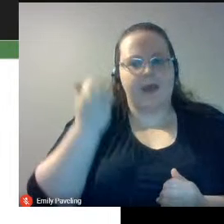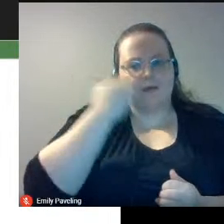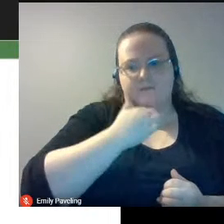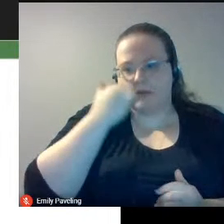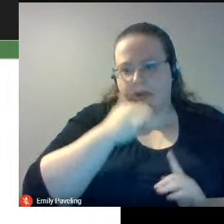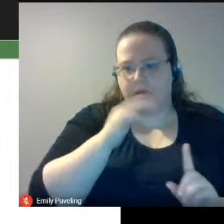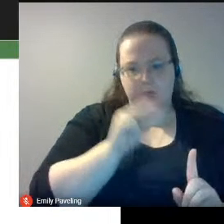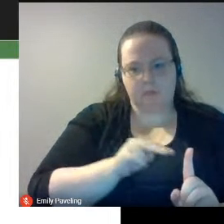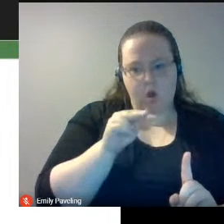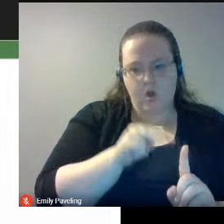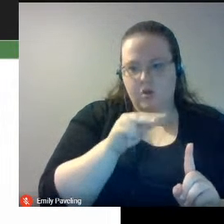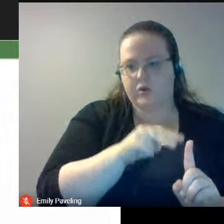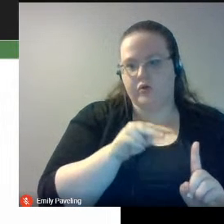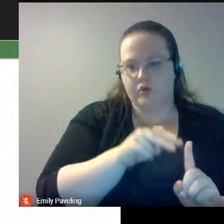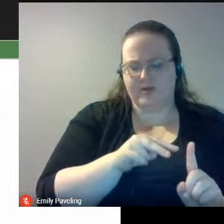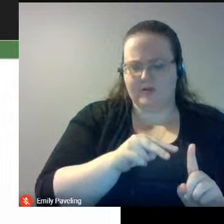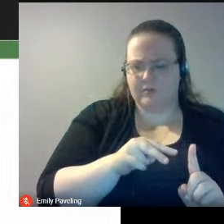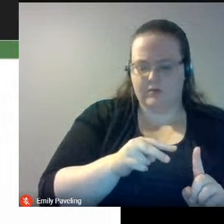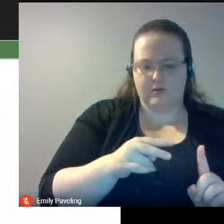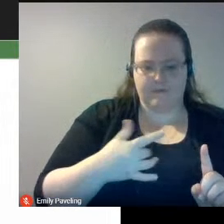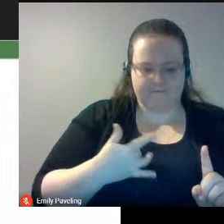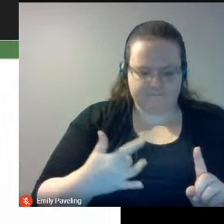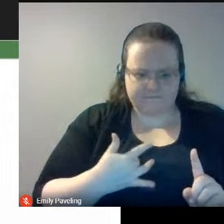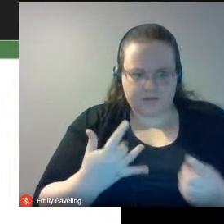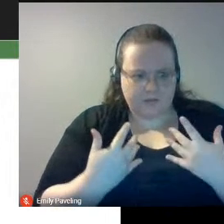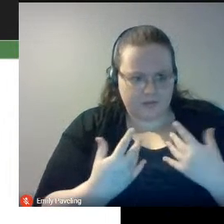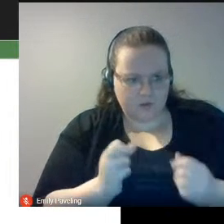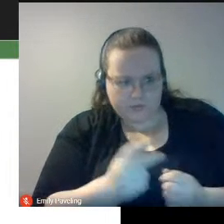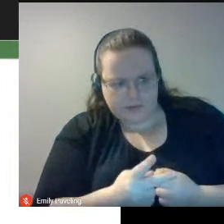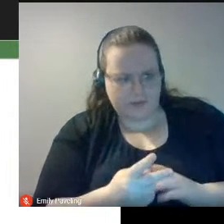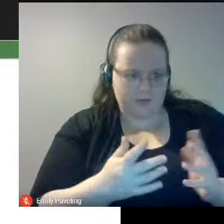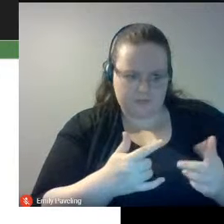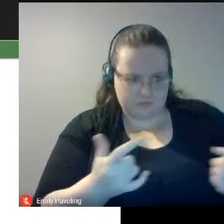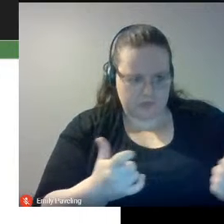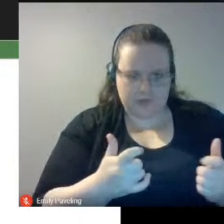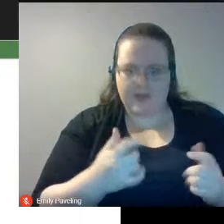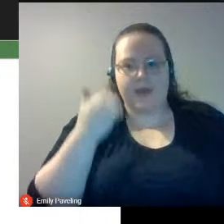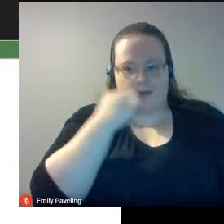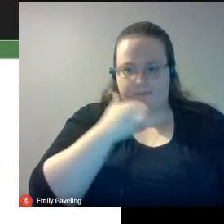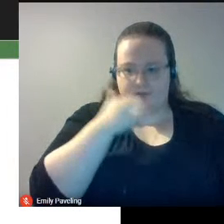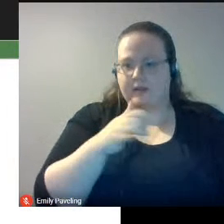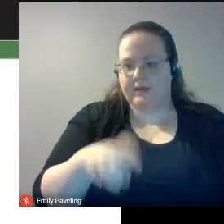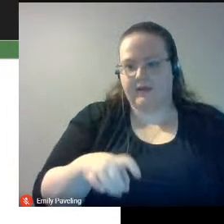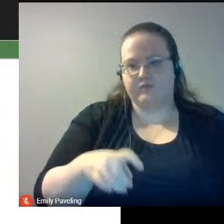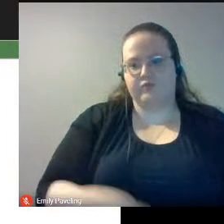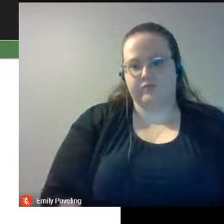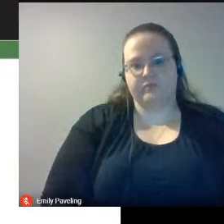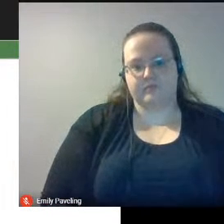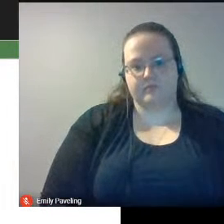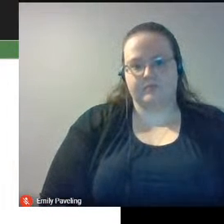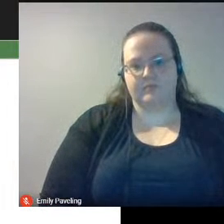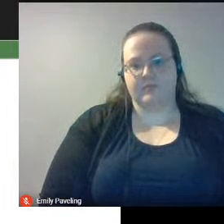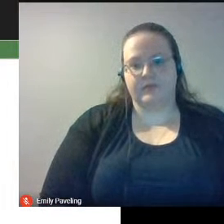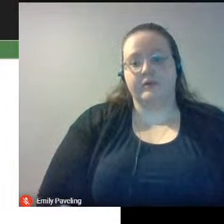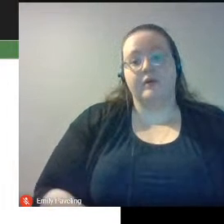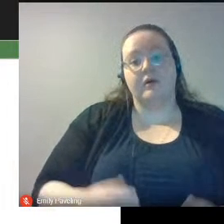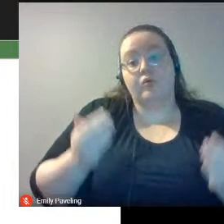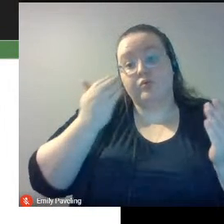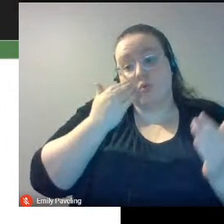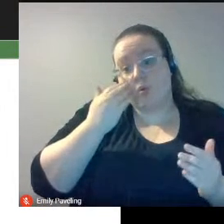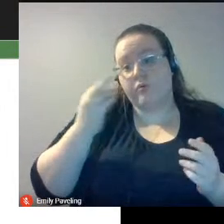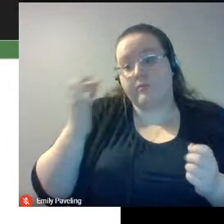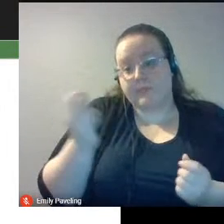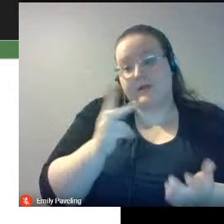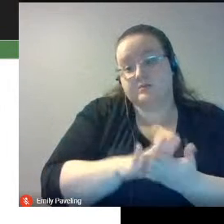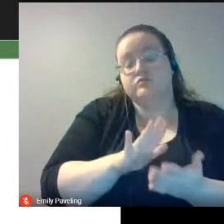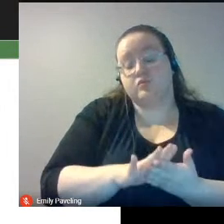So in conclusion, there is no risk-free option. Sending your child to school may increase the risk of getting COVID-19.